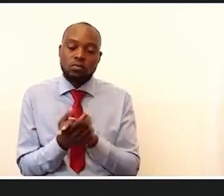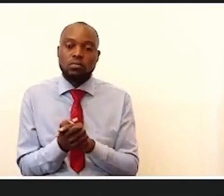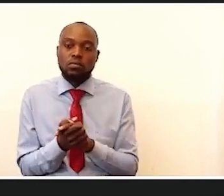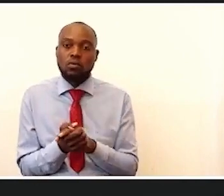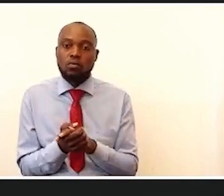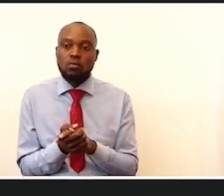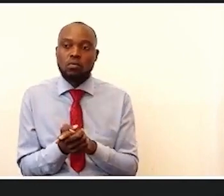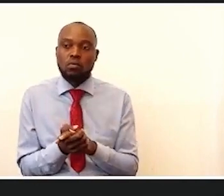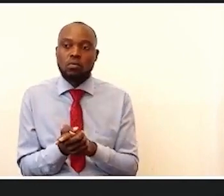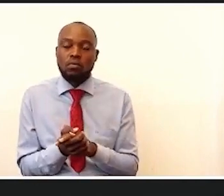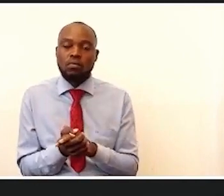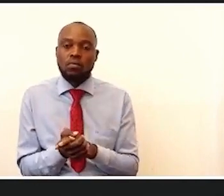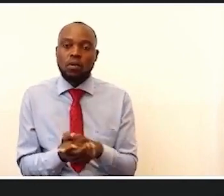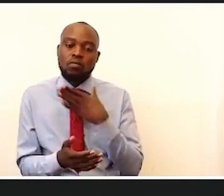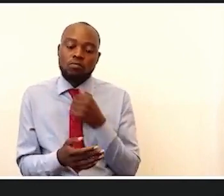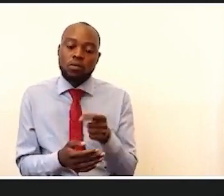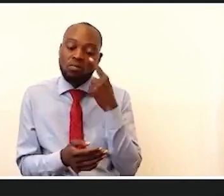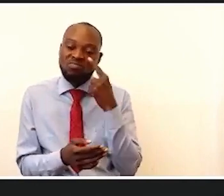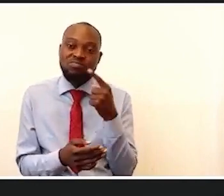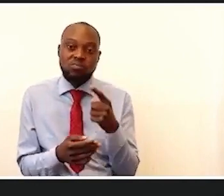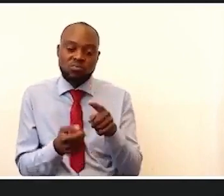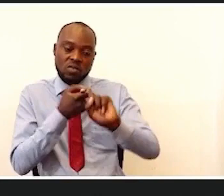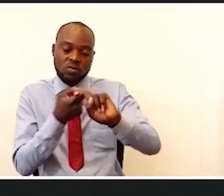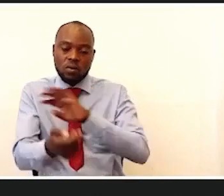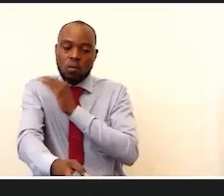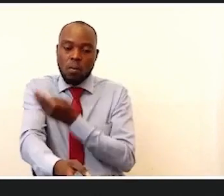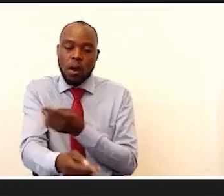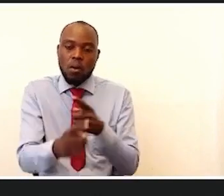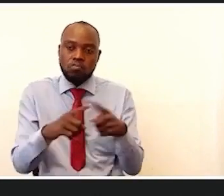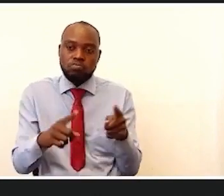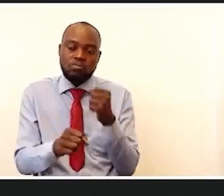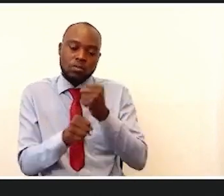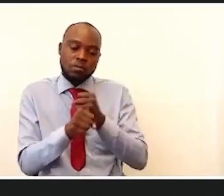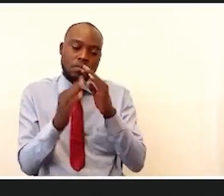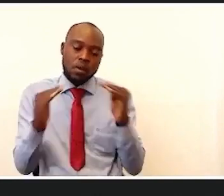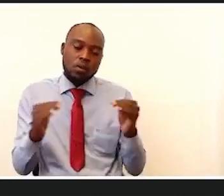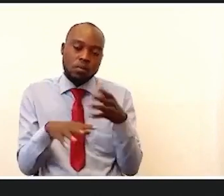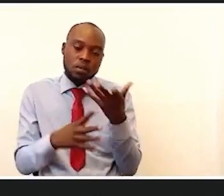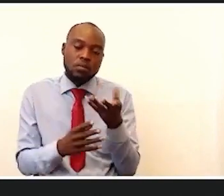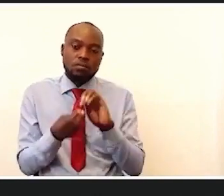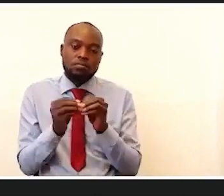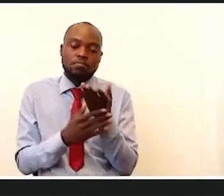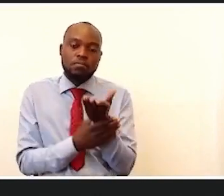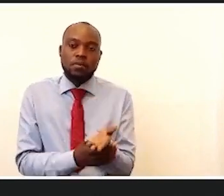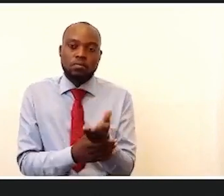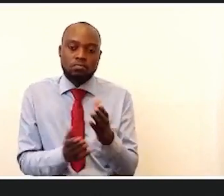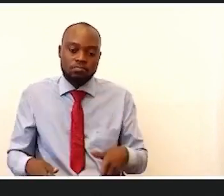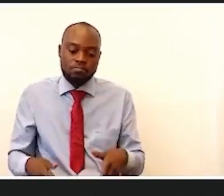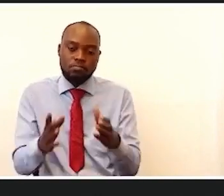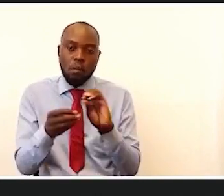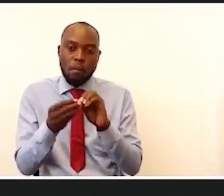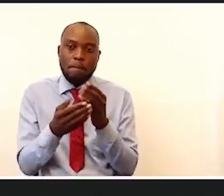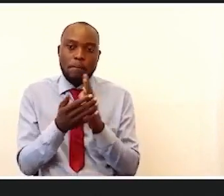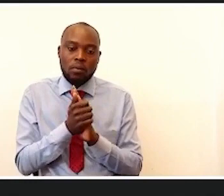also reconfigure relations of power domestically in a way that will enable leadership that